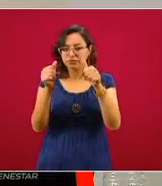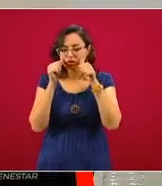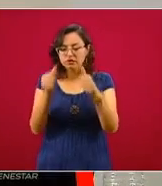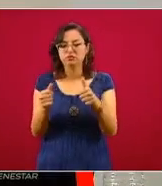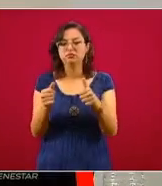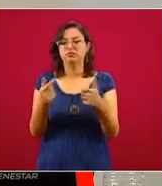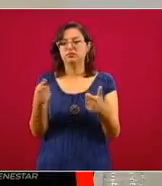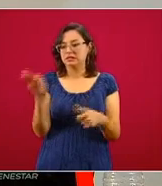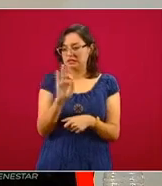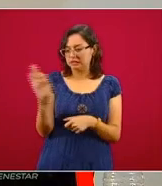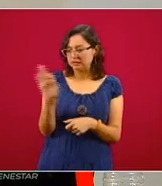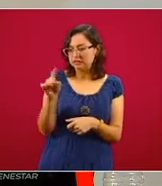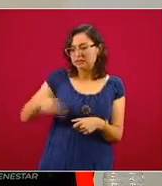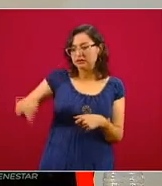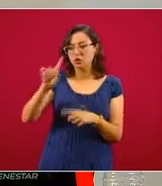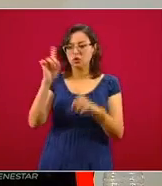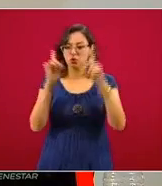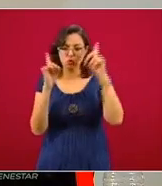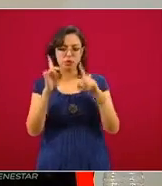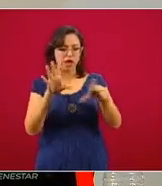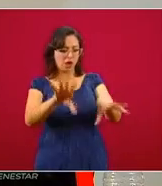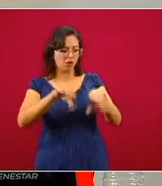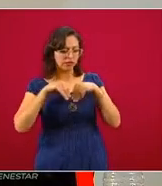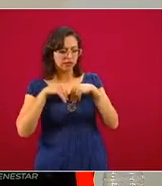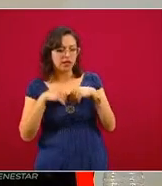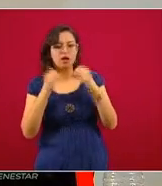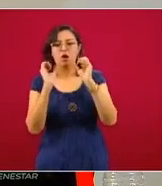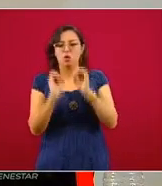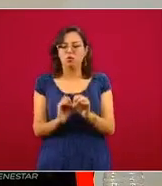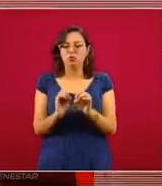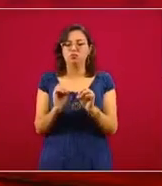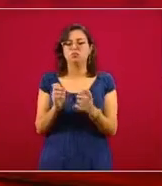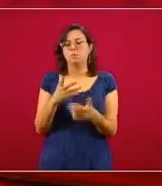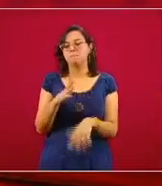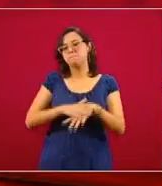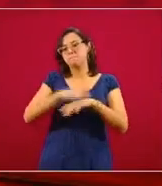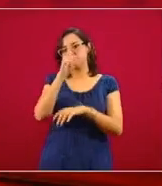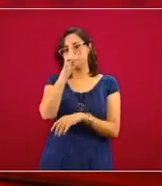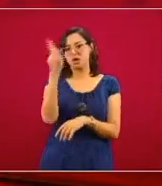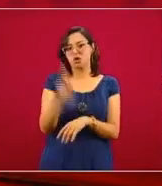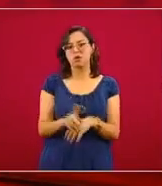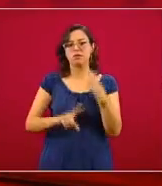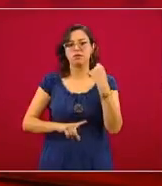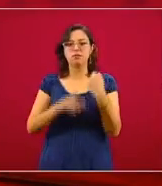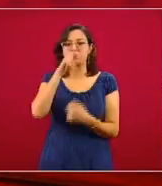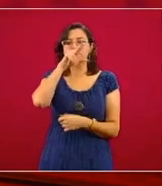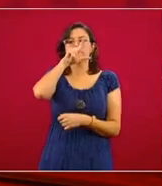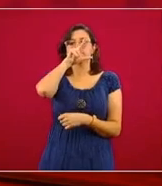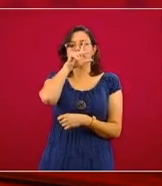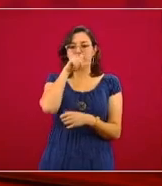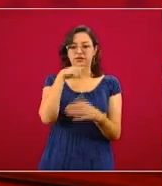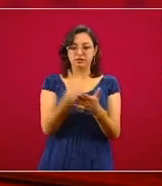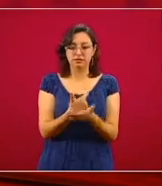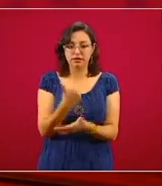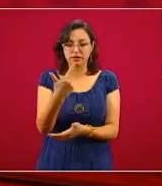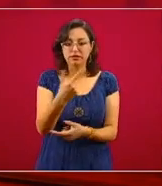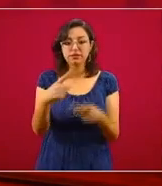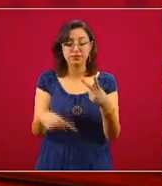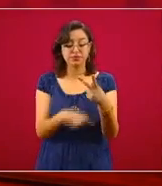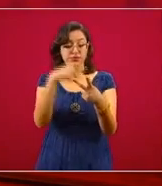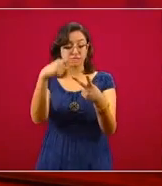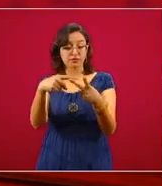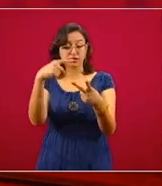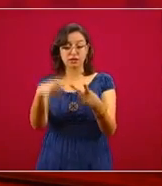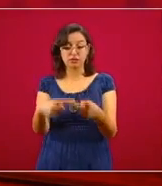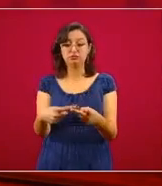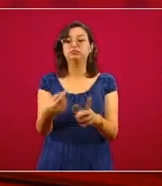For example, if people are suspected of being infected and they're still worried and they might get even worse, we have to attend